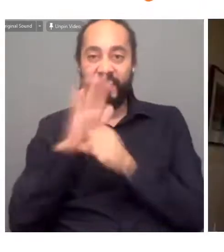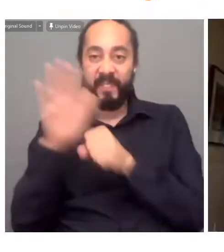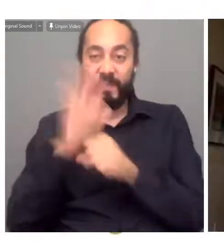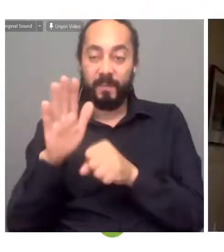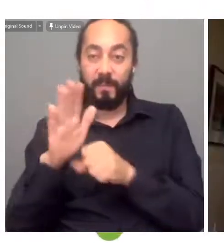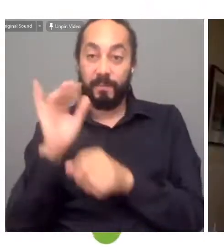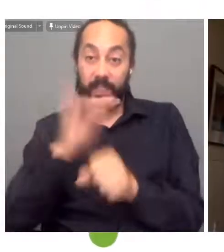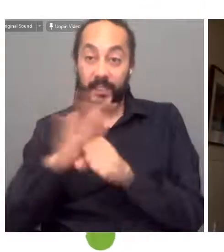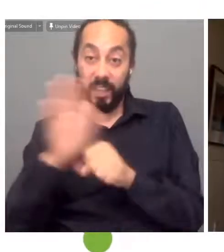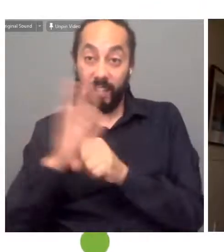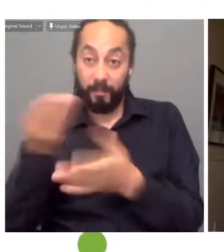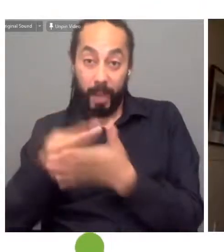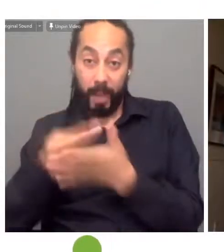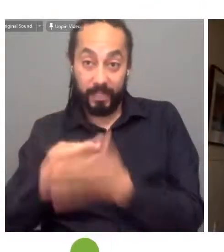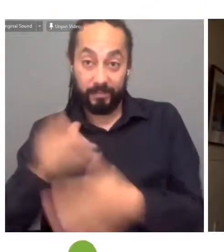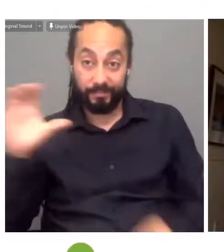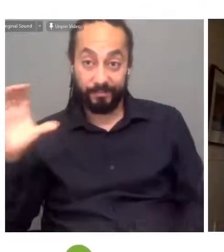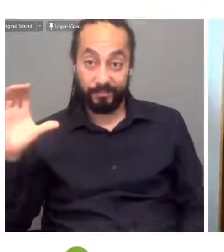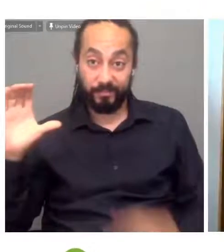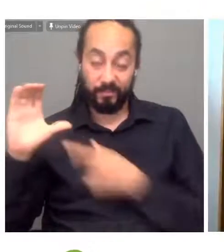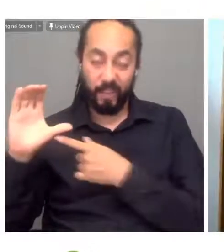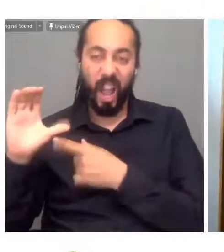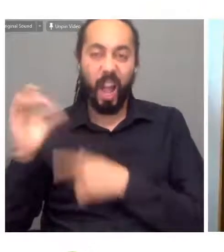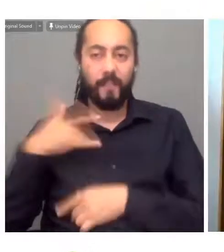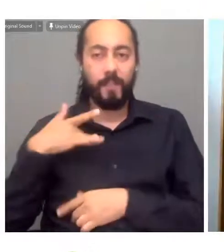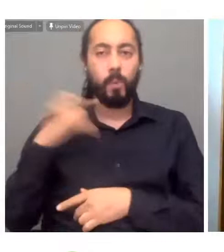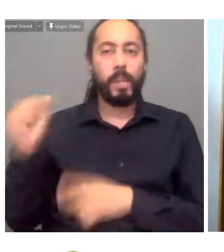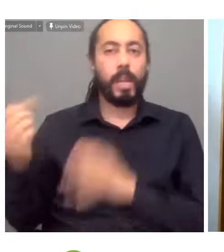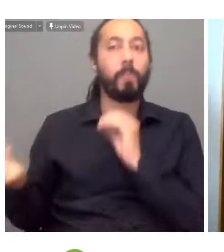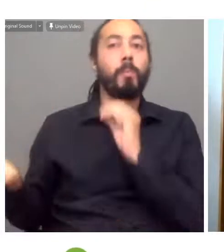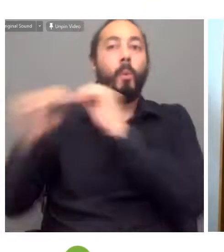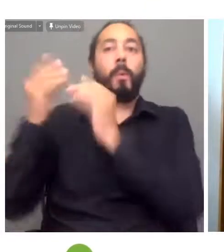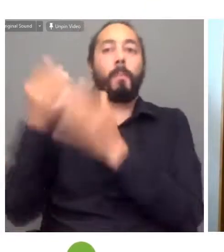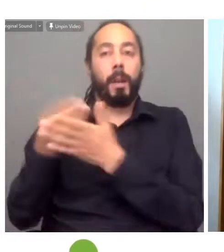I'm of the opinion that we could do more. Now,